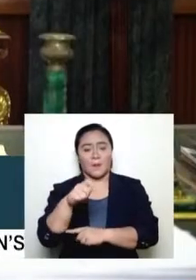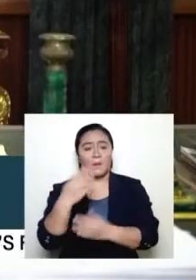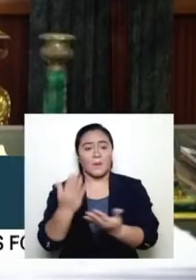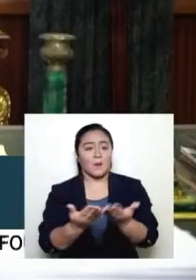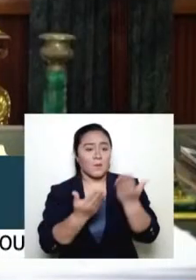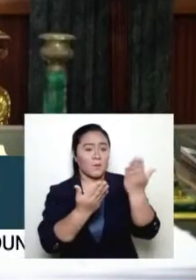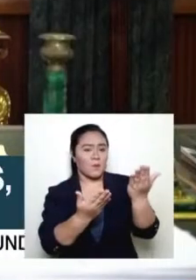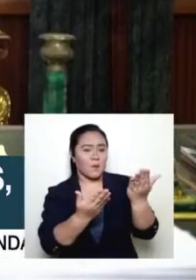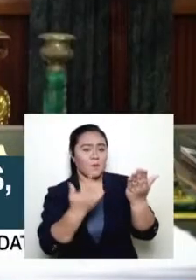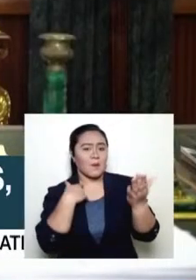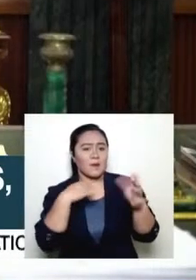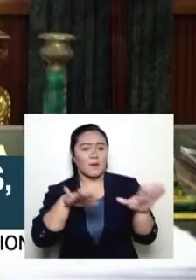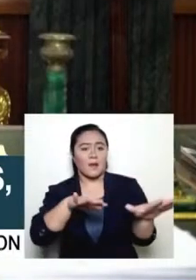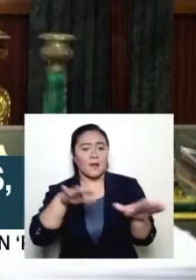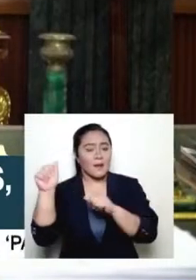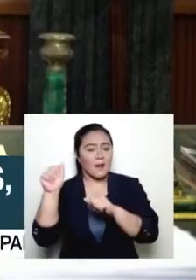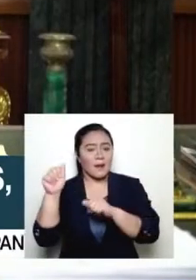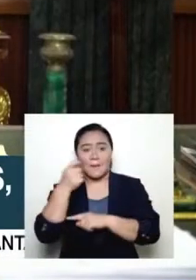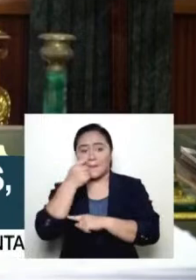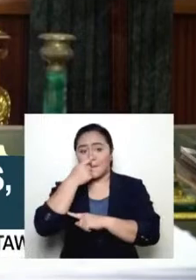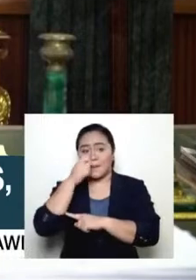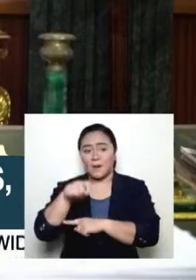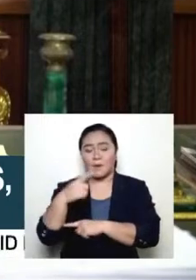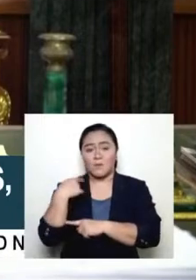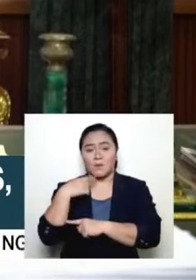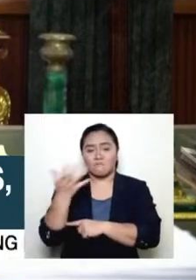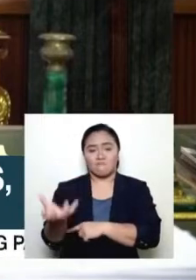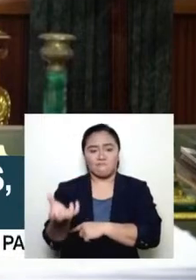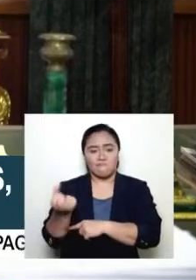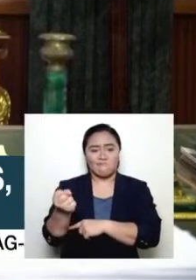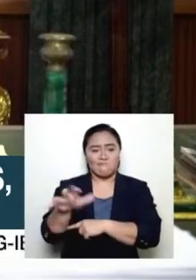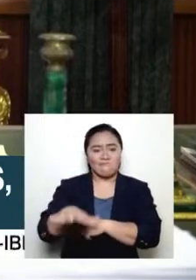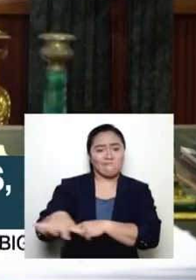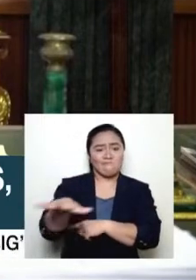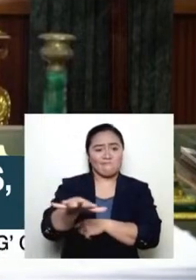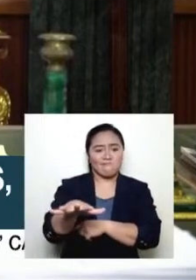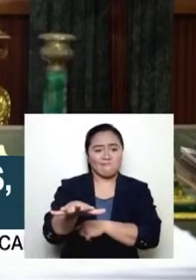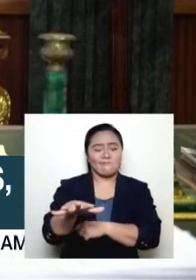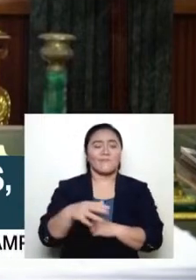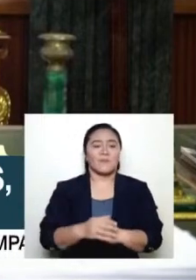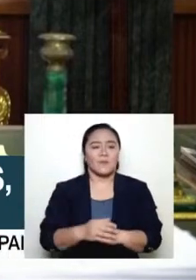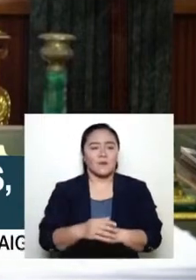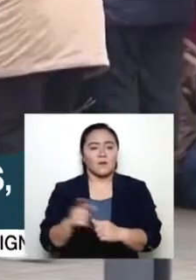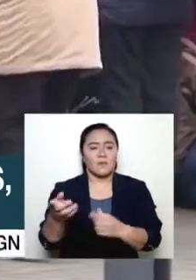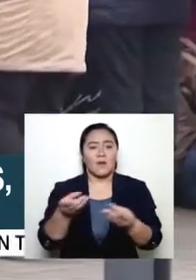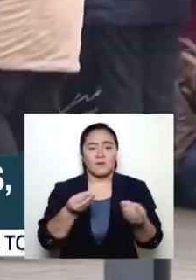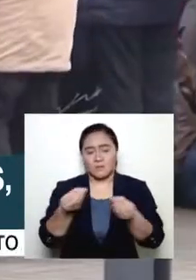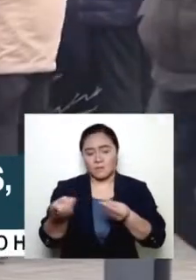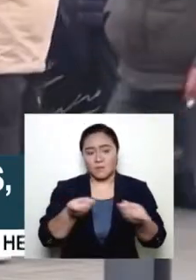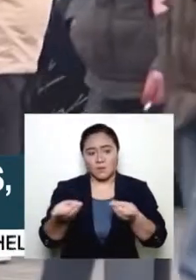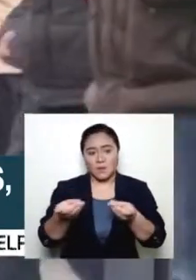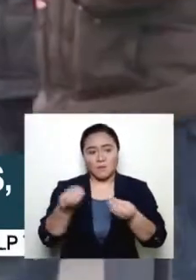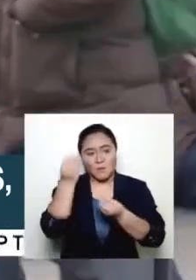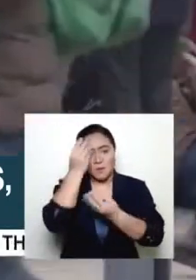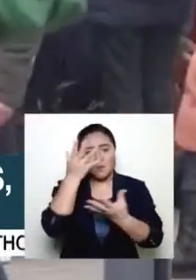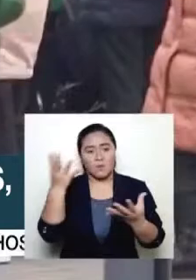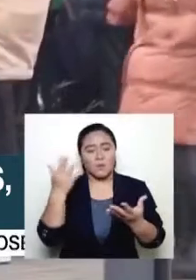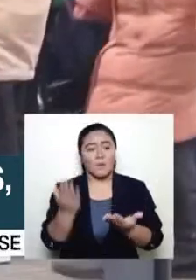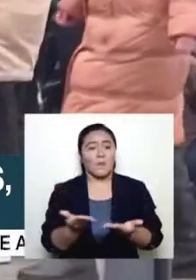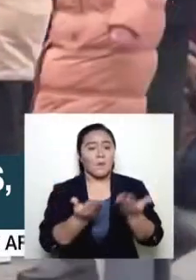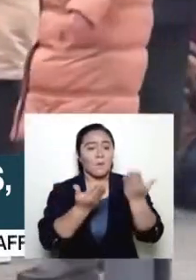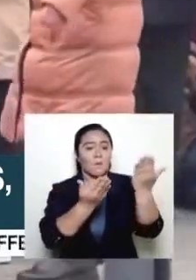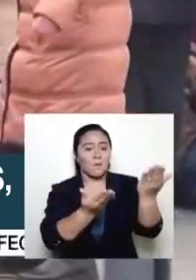to evacuate Ukrainians into what he says are occupied territories. Zelensky describes Russia's proposal as